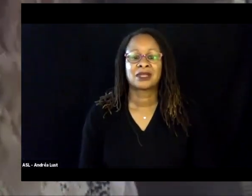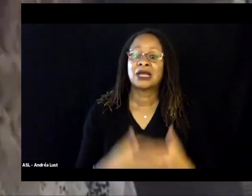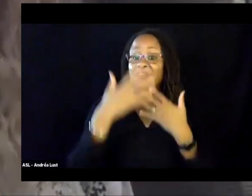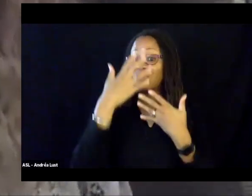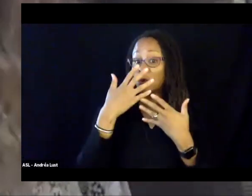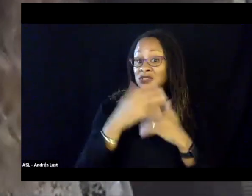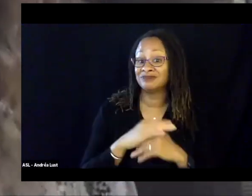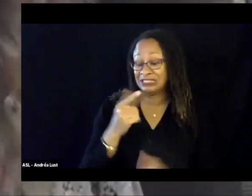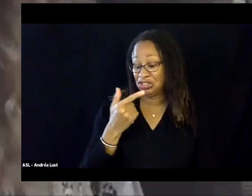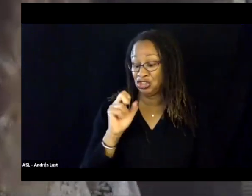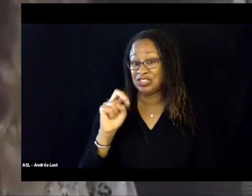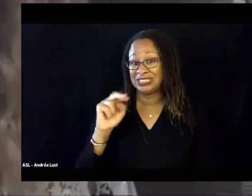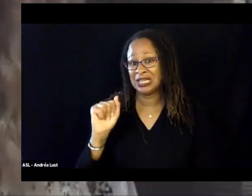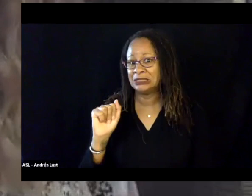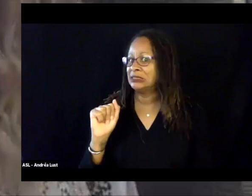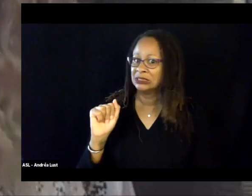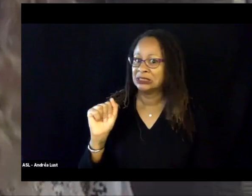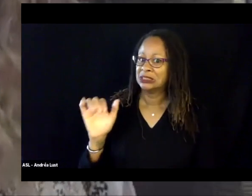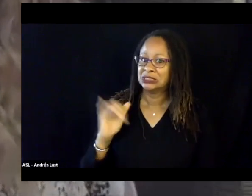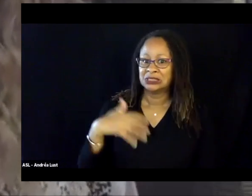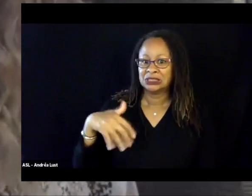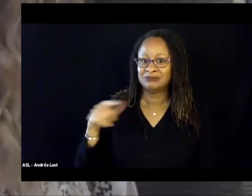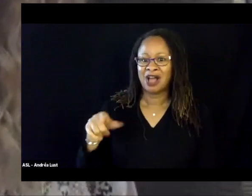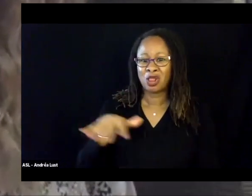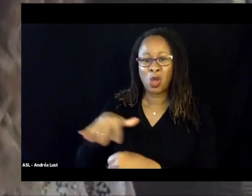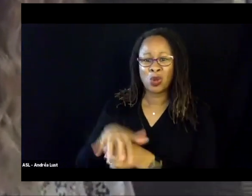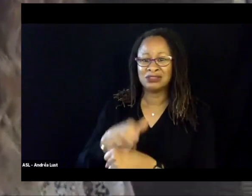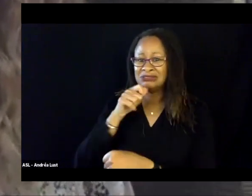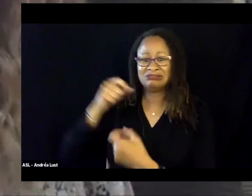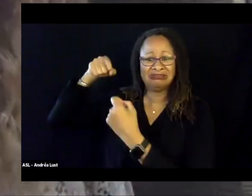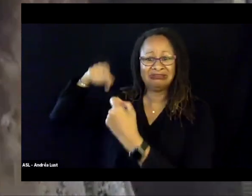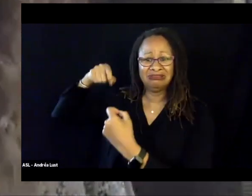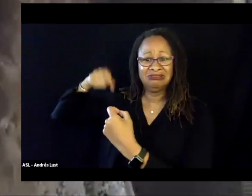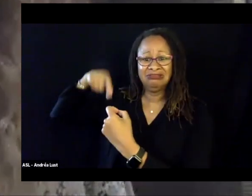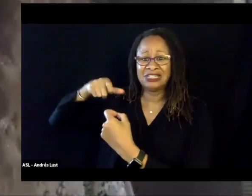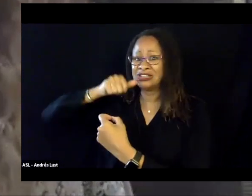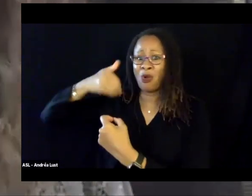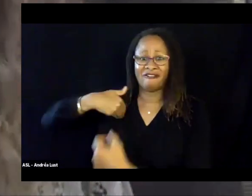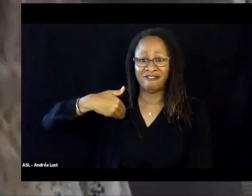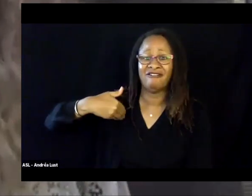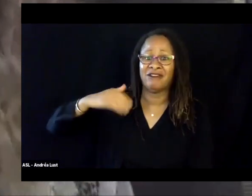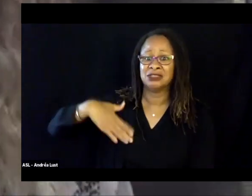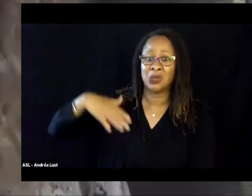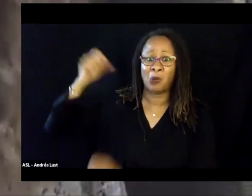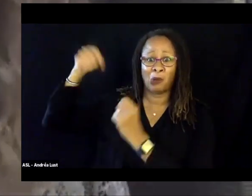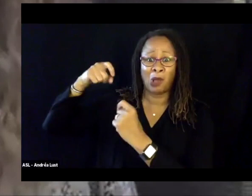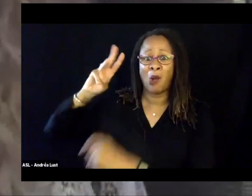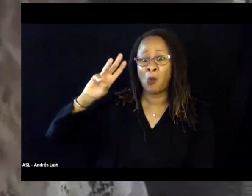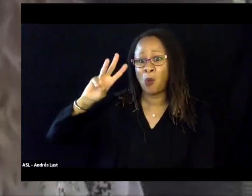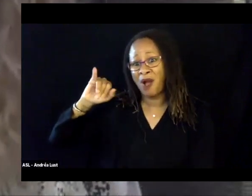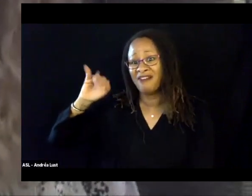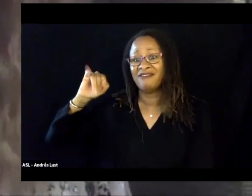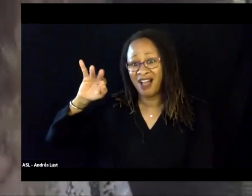Unfortunately, Geena is in a location that did not allow her to get onto the internet